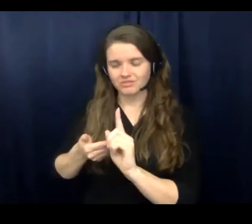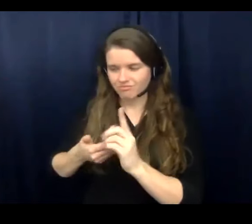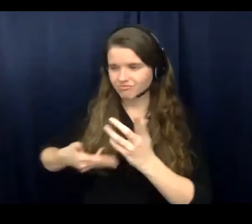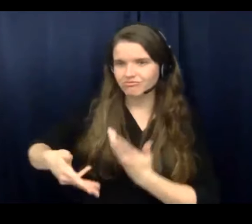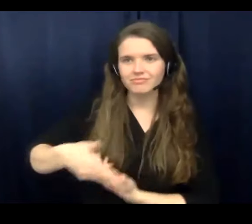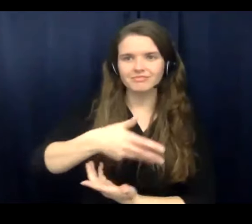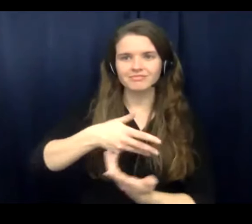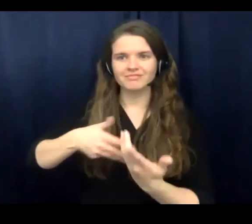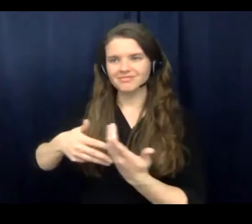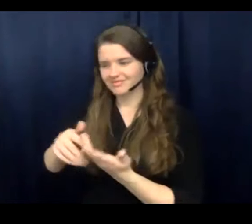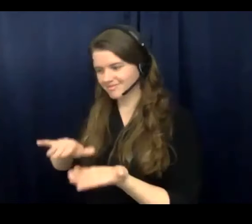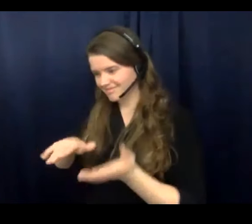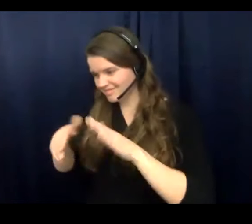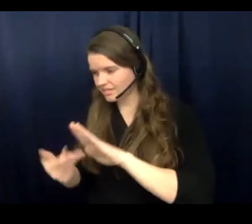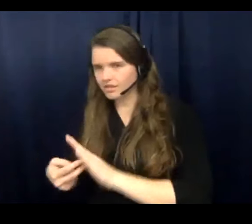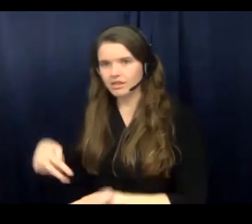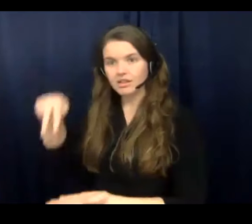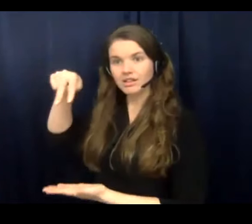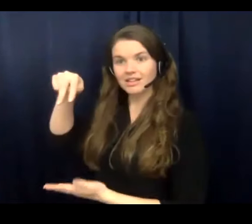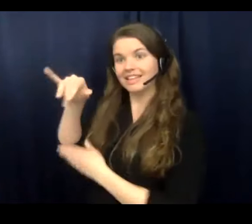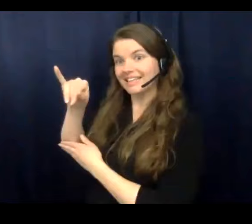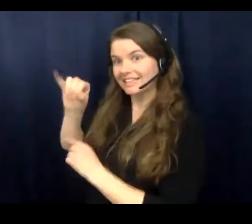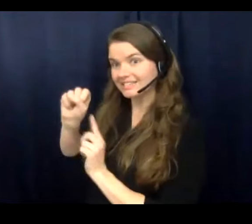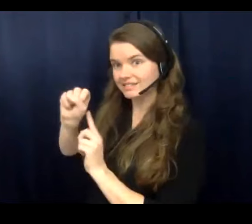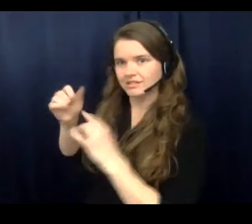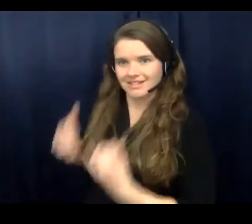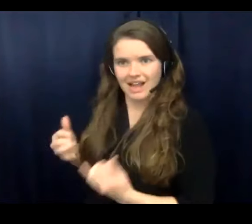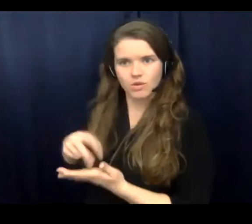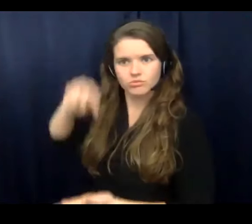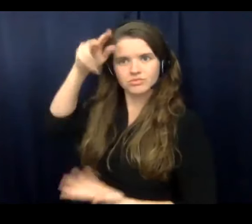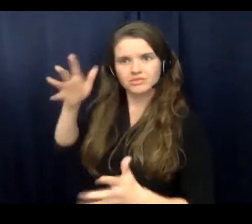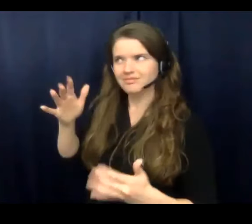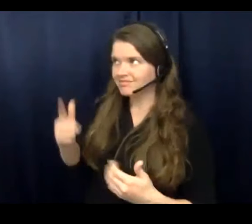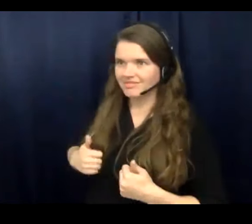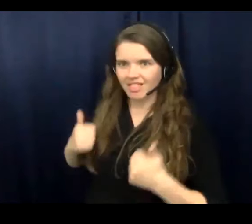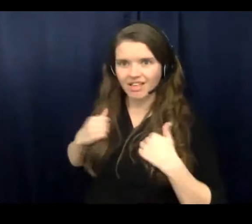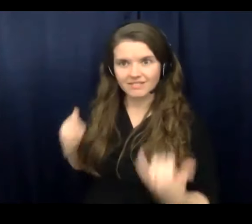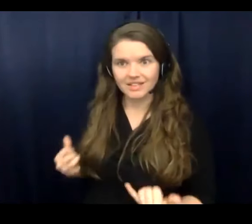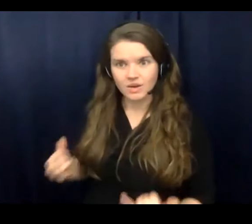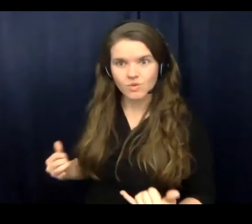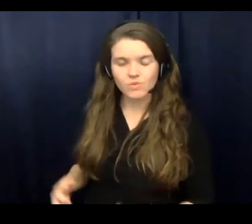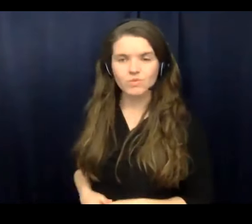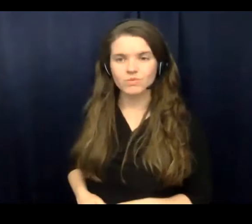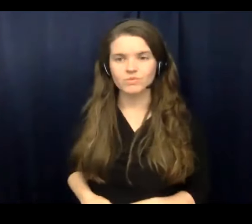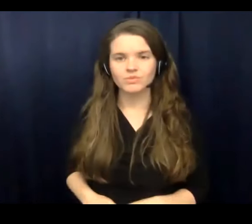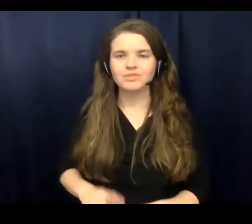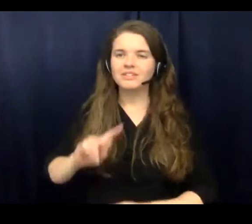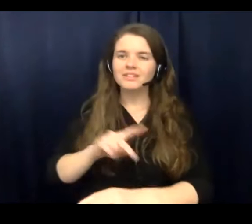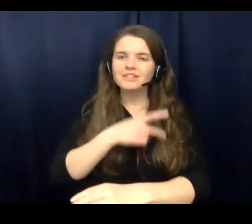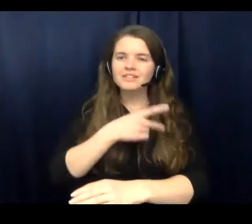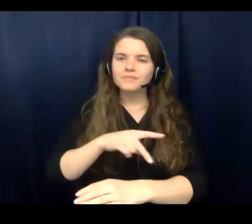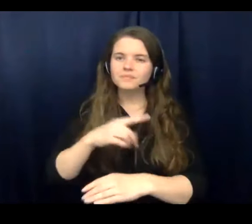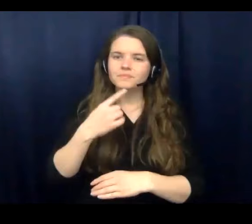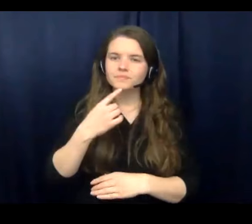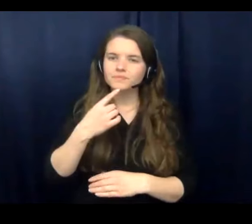risen, not was risen. He's in the present tense, he is risen because he's alive today. Now, the psalm starts with this